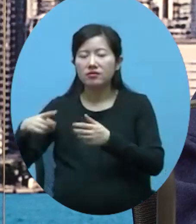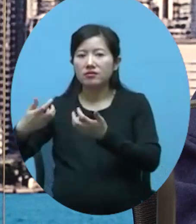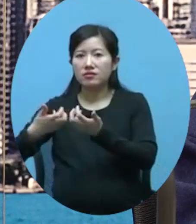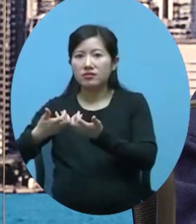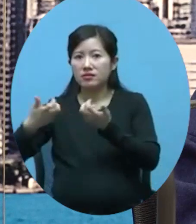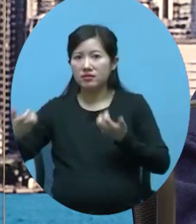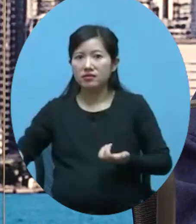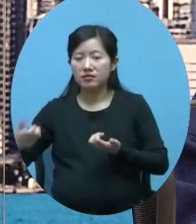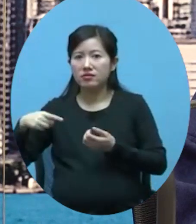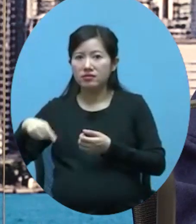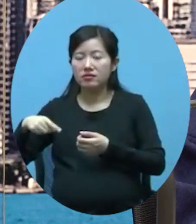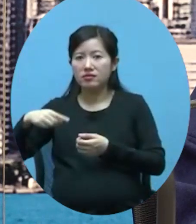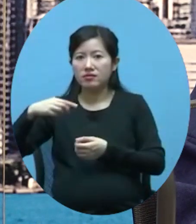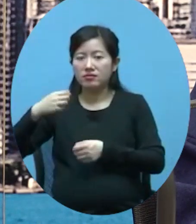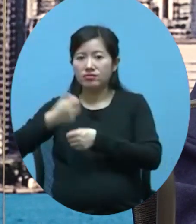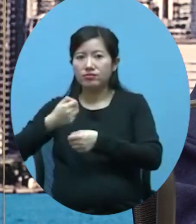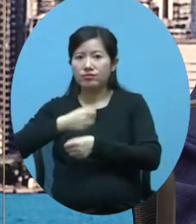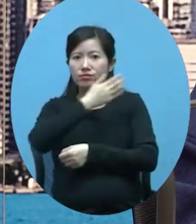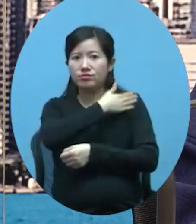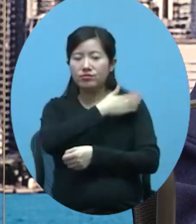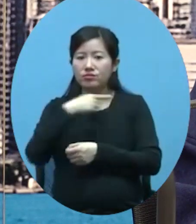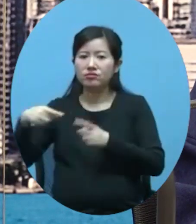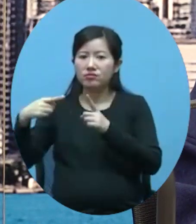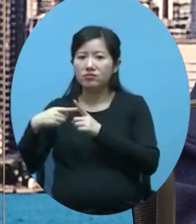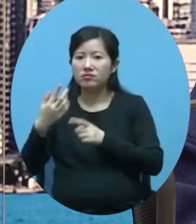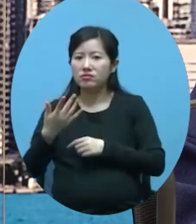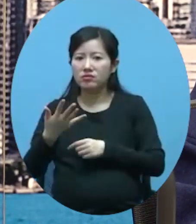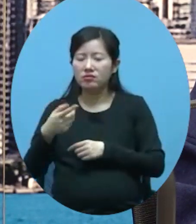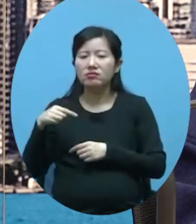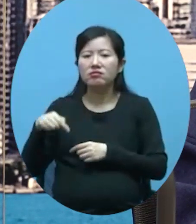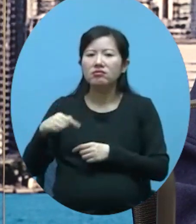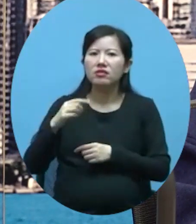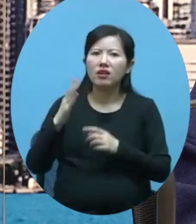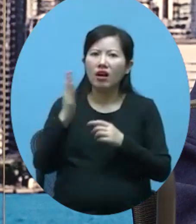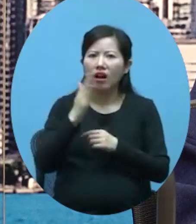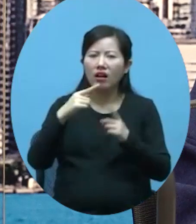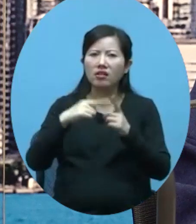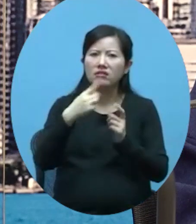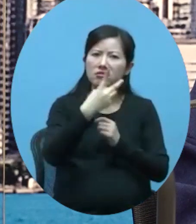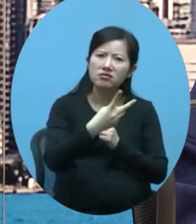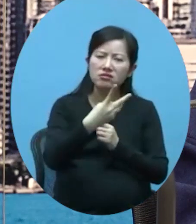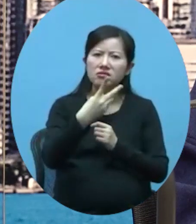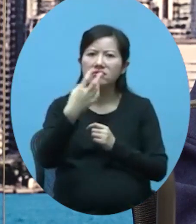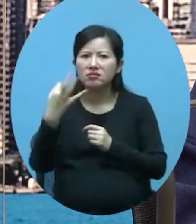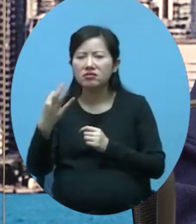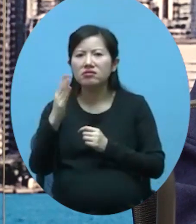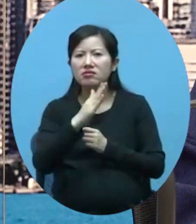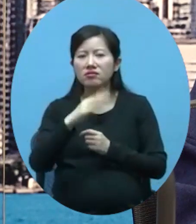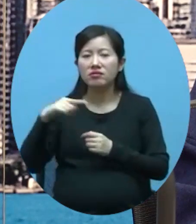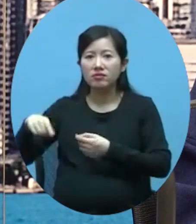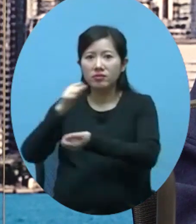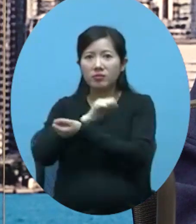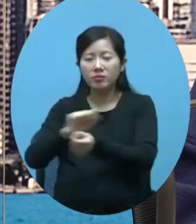think around two or three but I'm not sure whether they have been released because the consulate said that there were seven Filipino